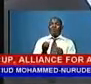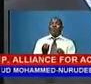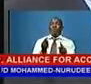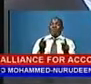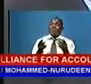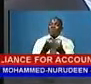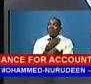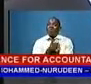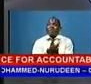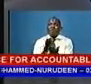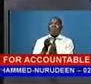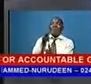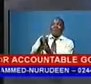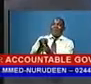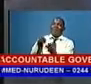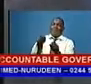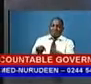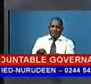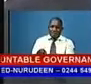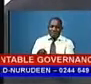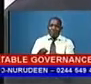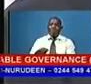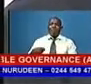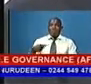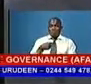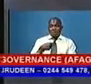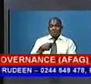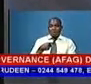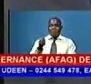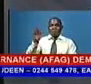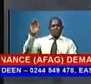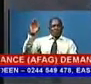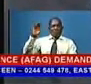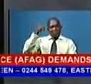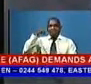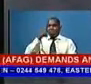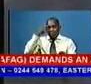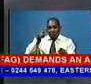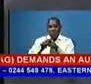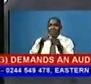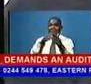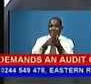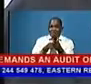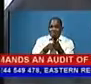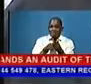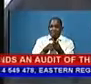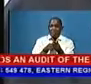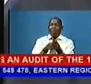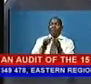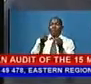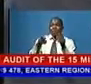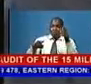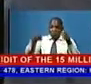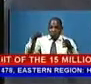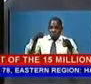tender whatever he wanted to tender. We raised an objection. It has been